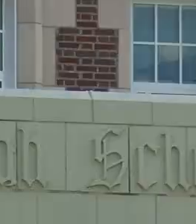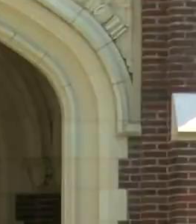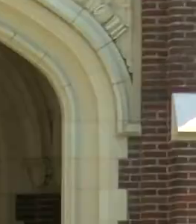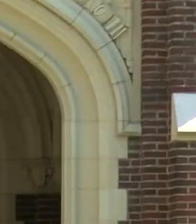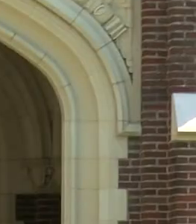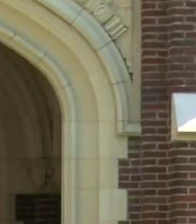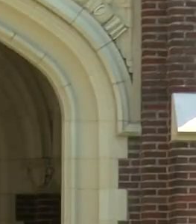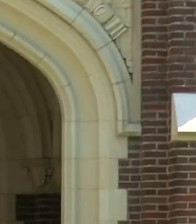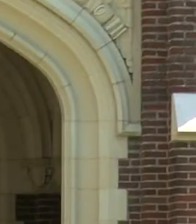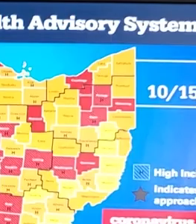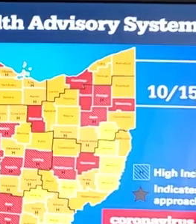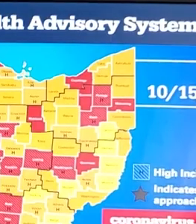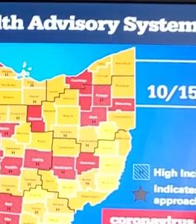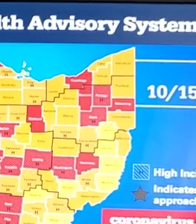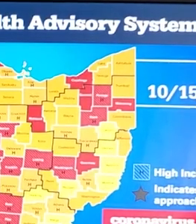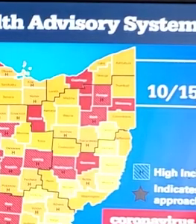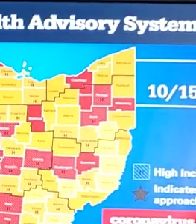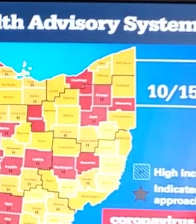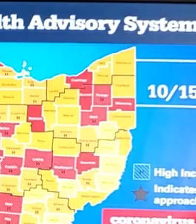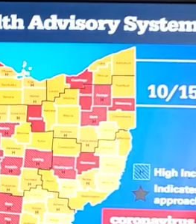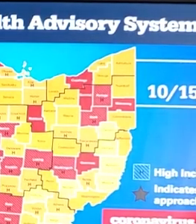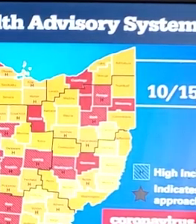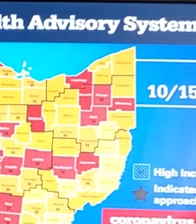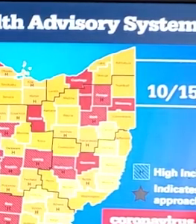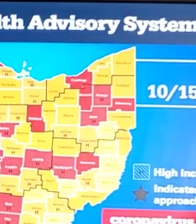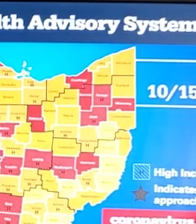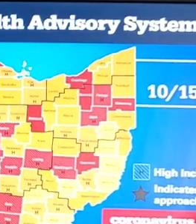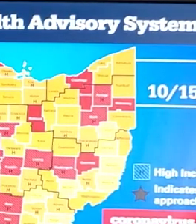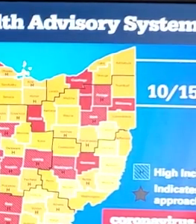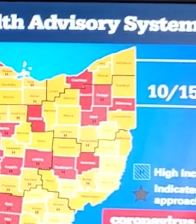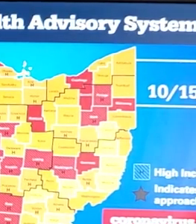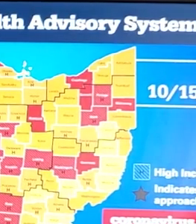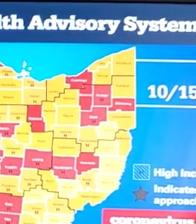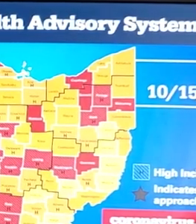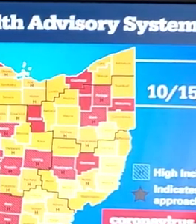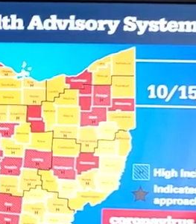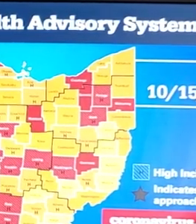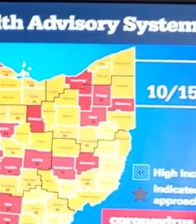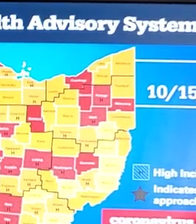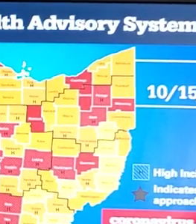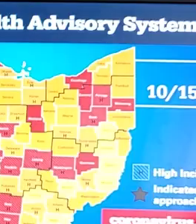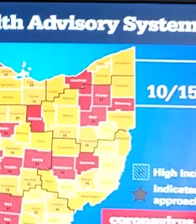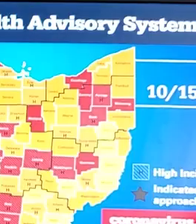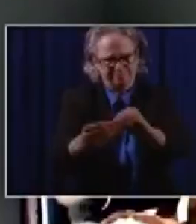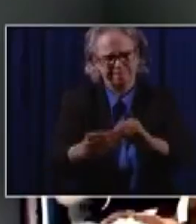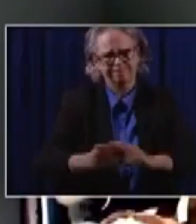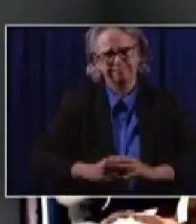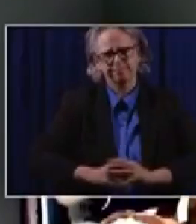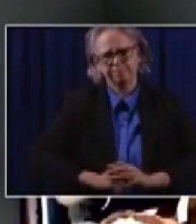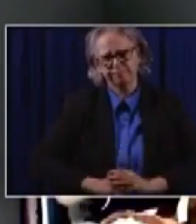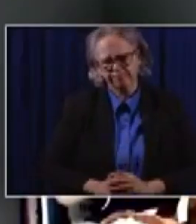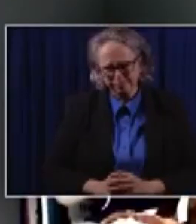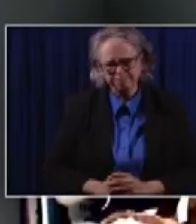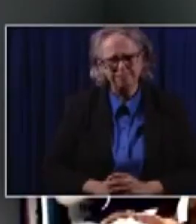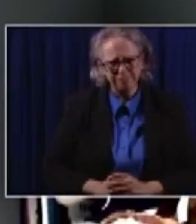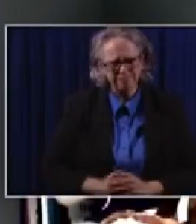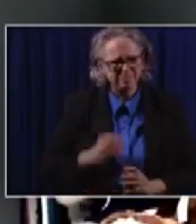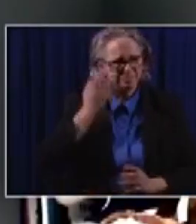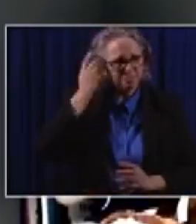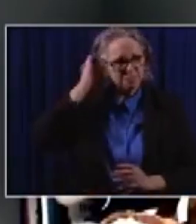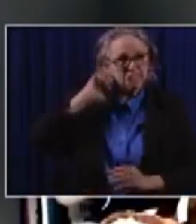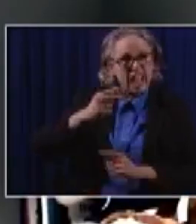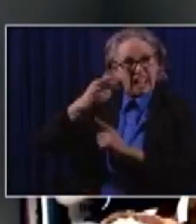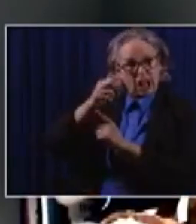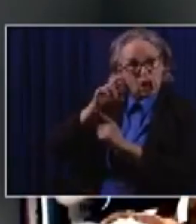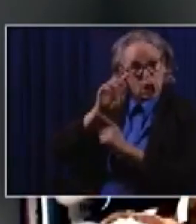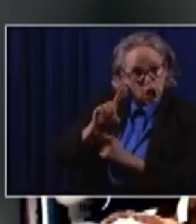in our nursing homes. And when it comes to herd immunity, doctors say the safest way to do that is with a vaccine. Herd immunity is sort of a good